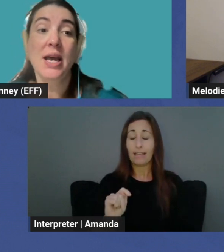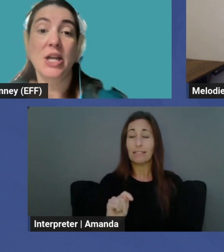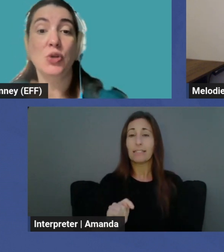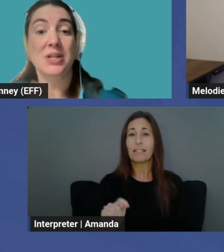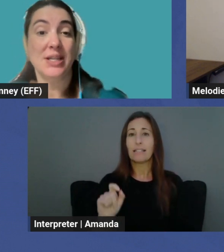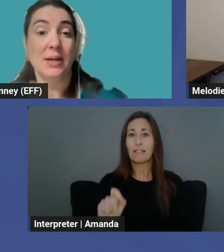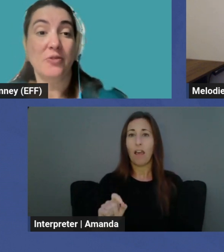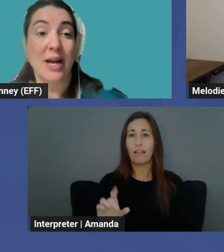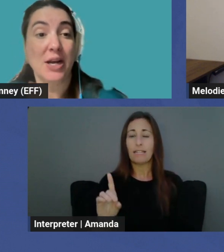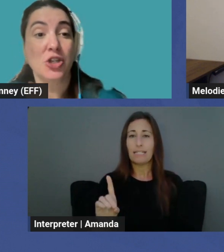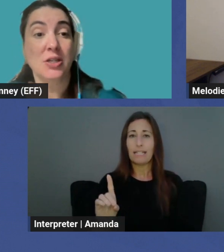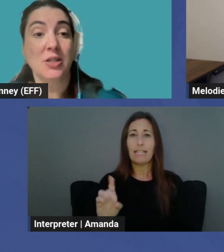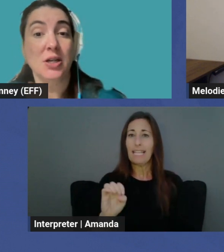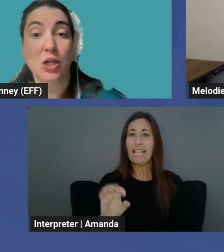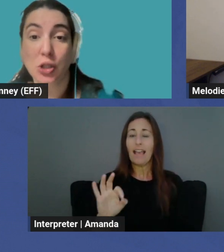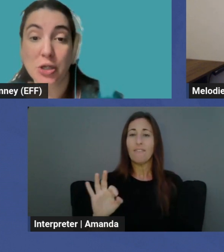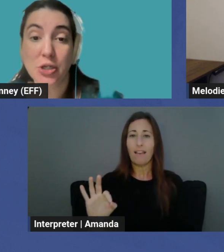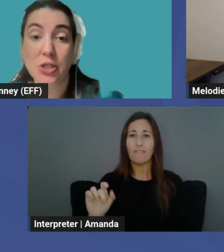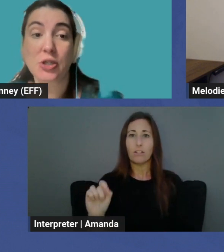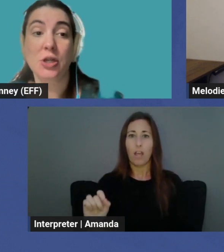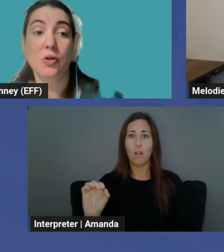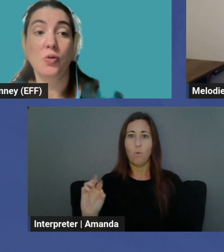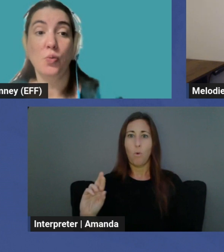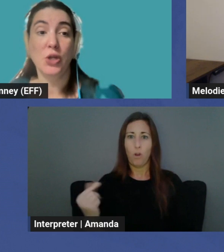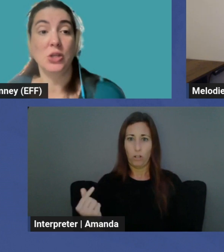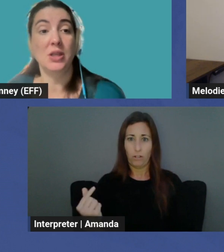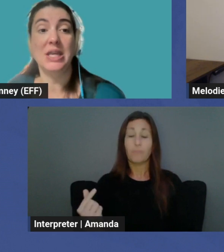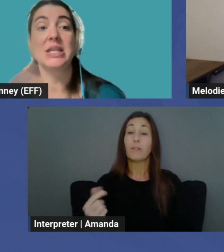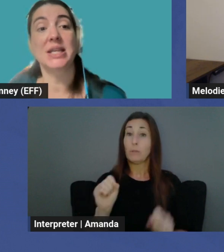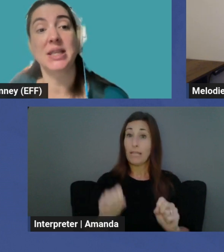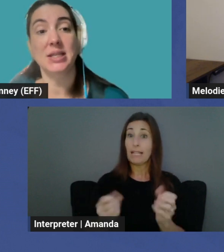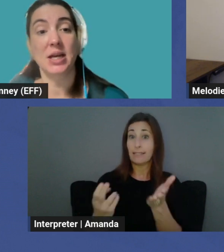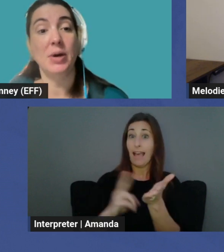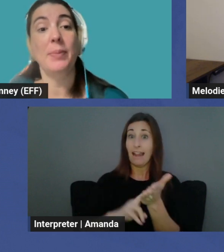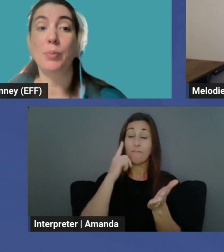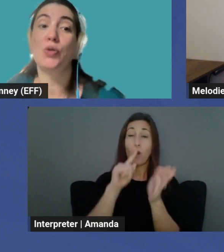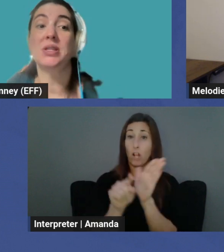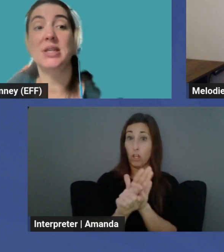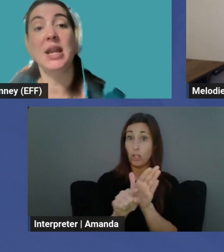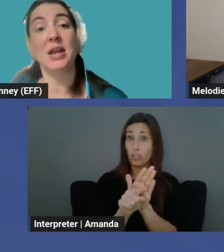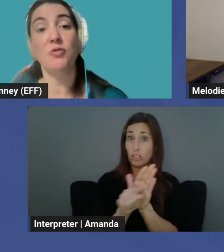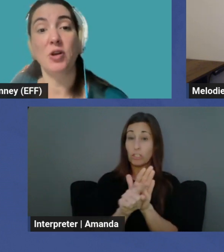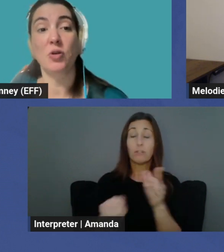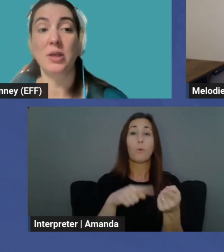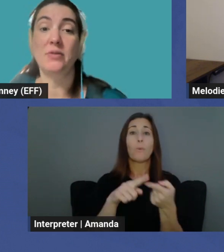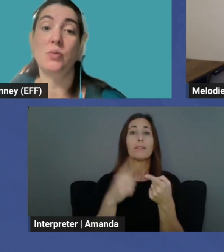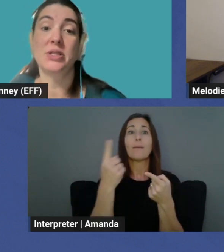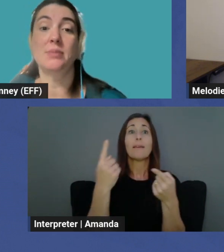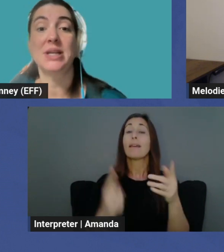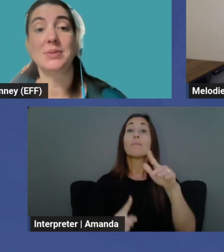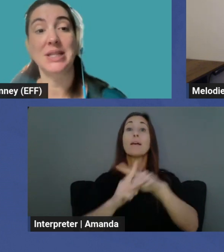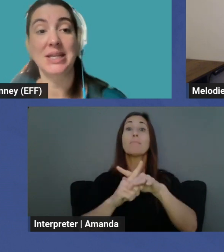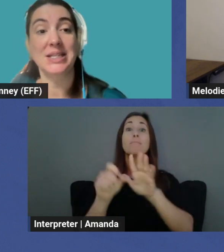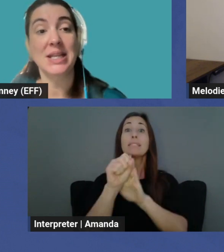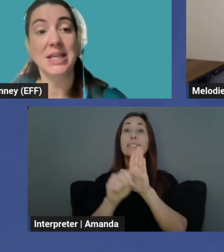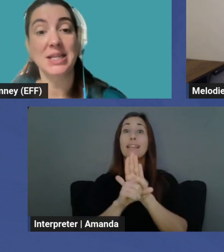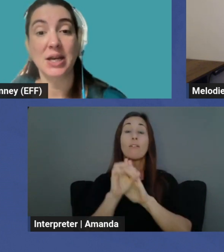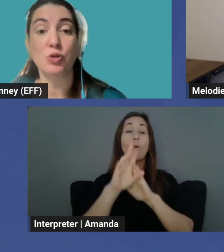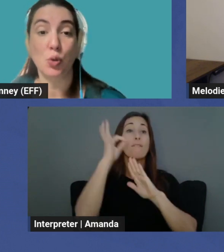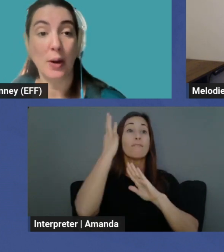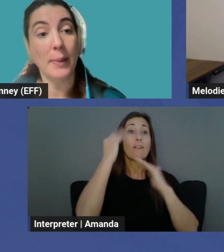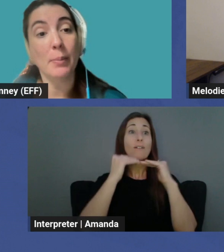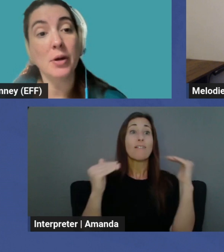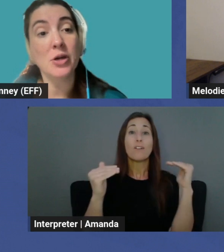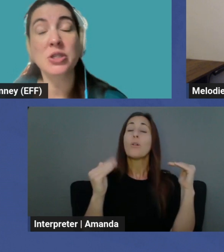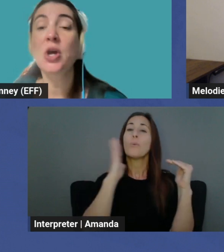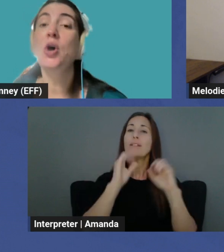act.eff.org, and you can sign up for action alerts. So when things like this come up at both the state and federal level, we'll sometimes send things out